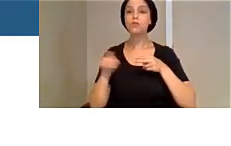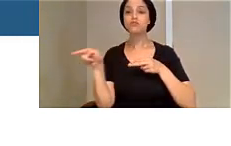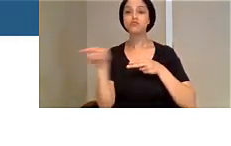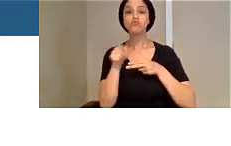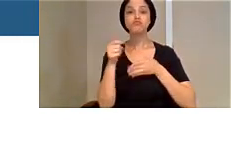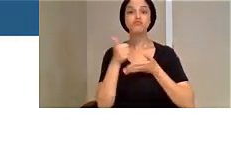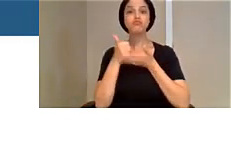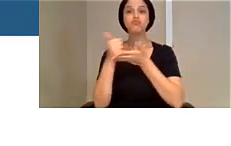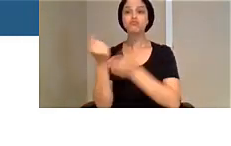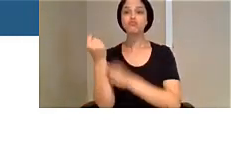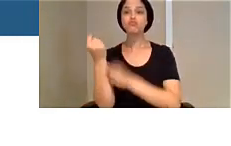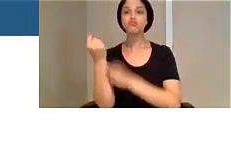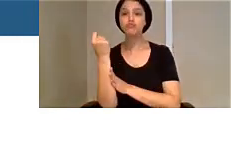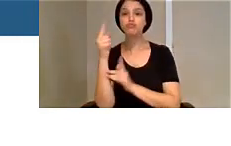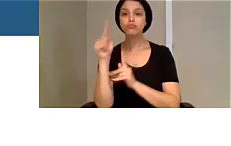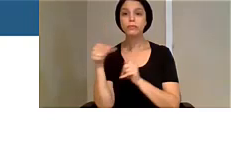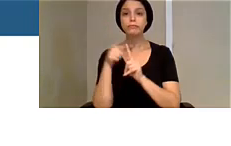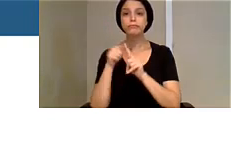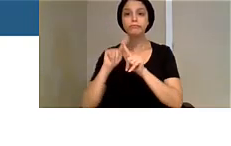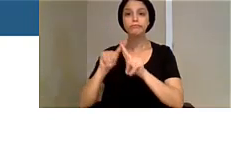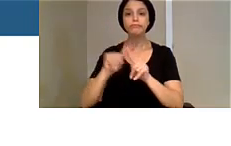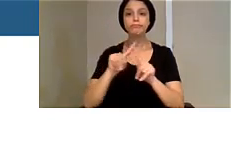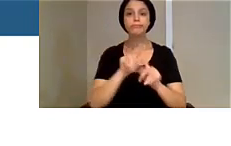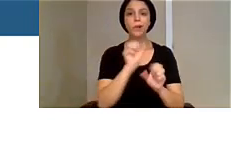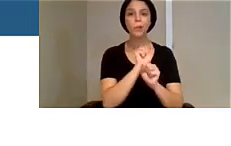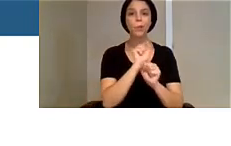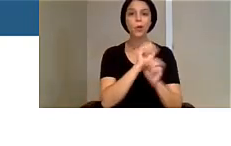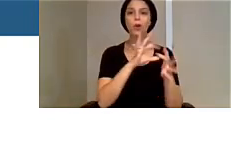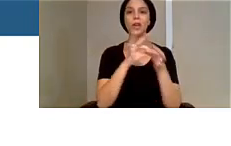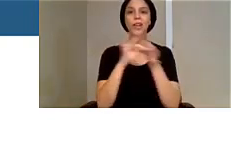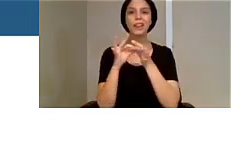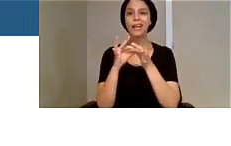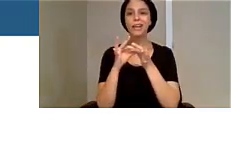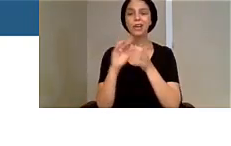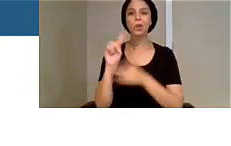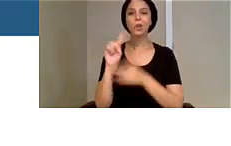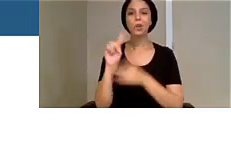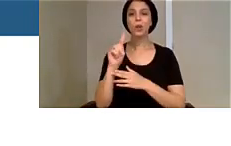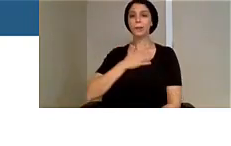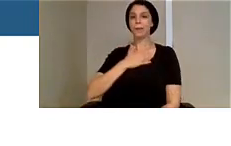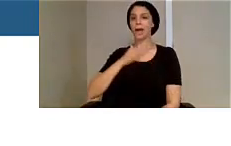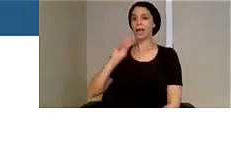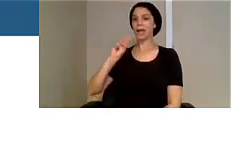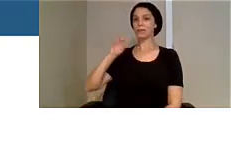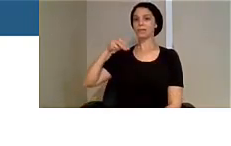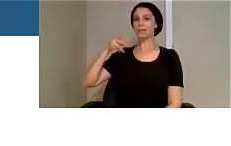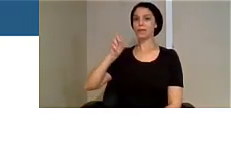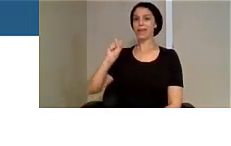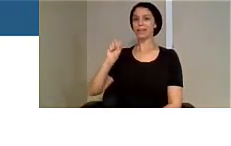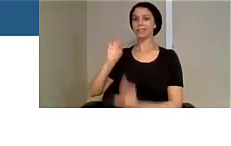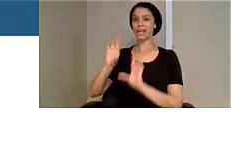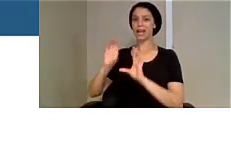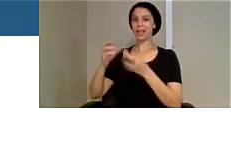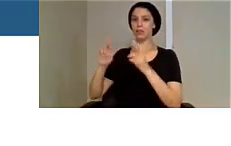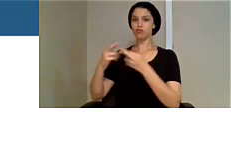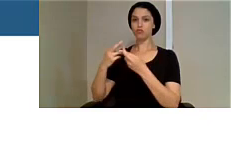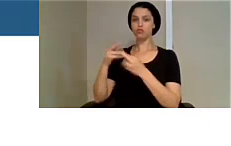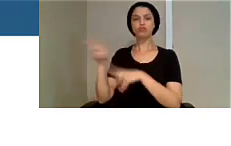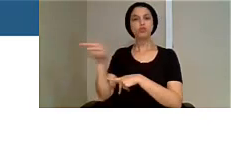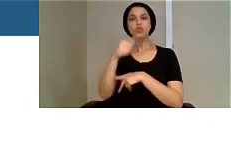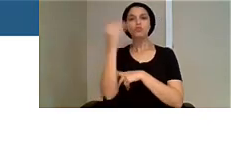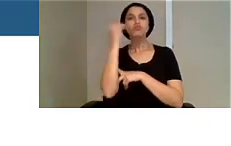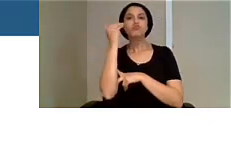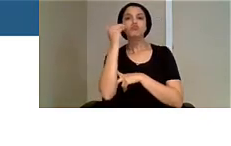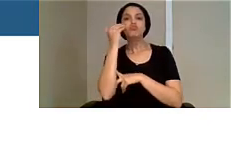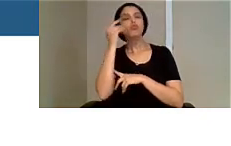understanding of different assignment types that exist within the myMCPS Classroom platform. And we want you to be familiar with what the